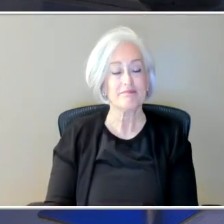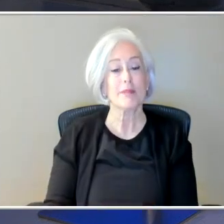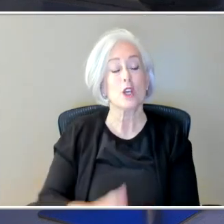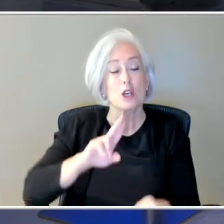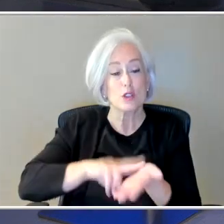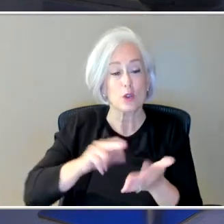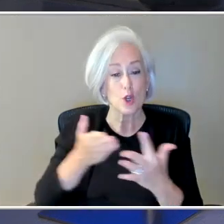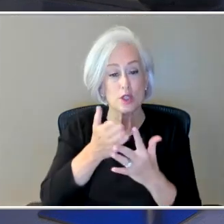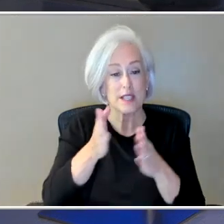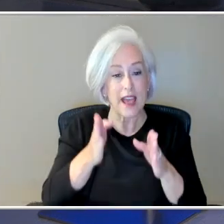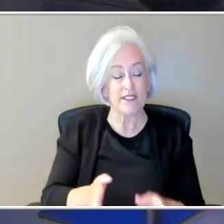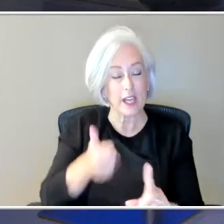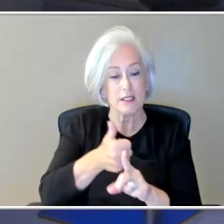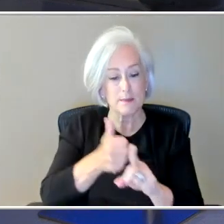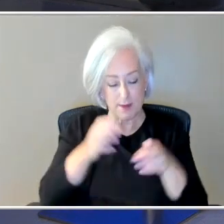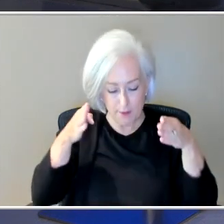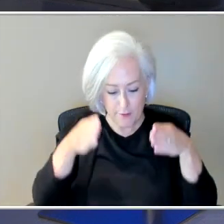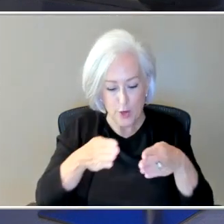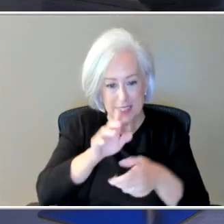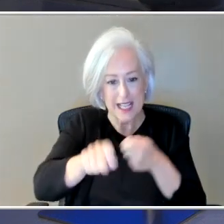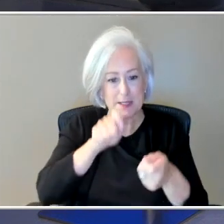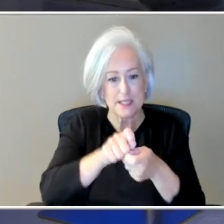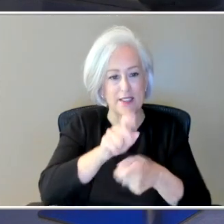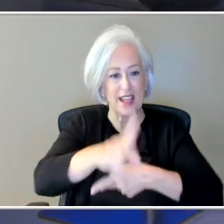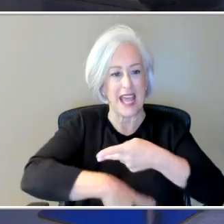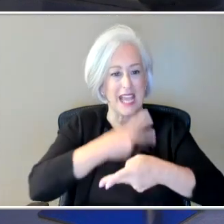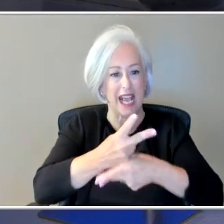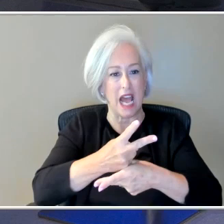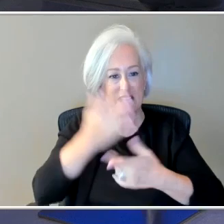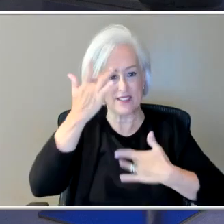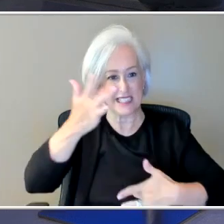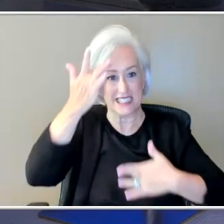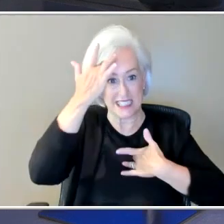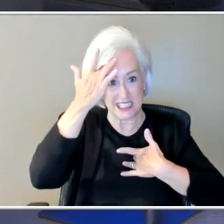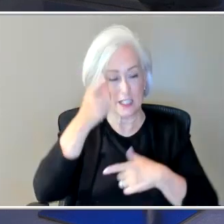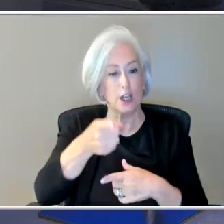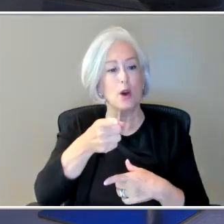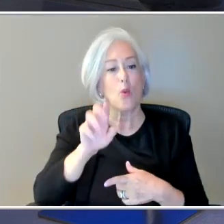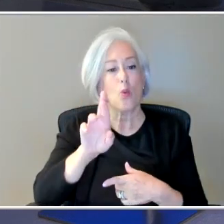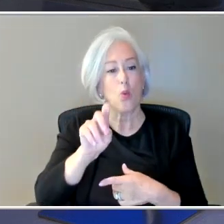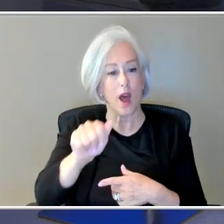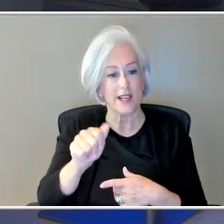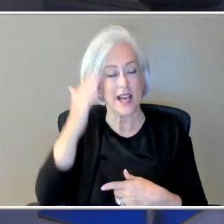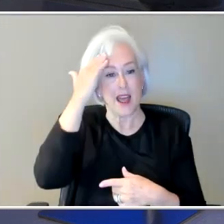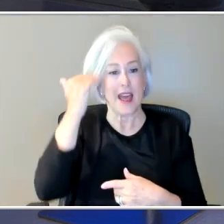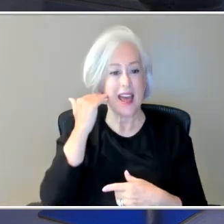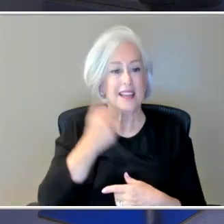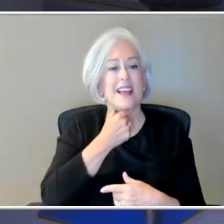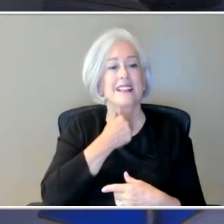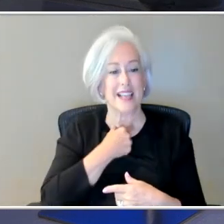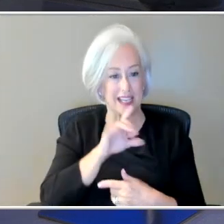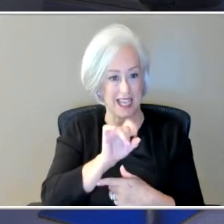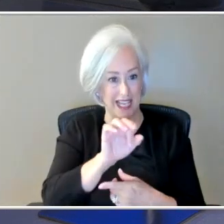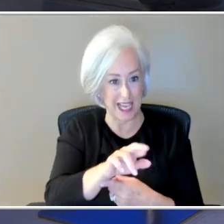focused on a certain type of disease. So Rhonda, you handle head and neck cancers, including Jason's oral cancer, as we mentioned, but why are